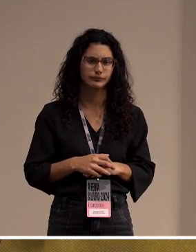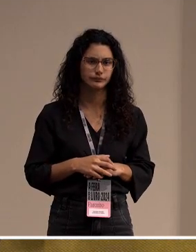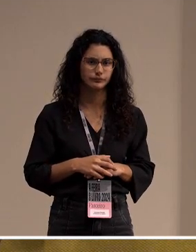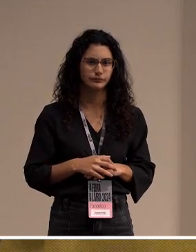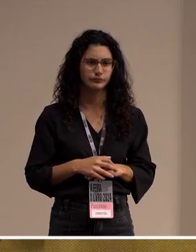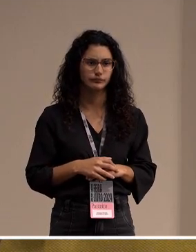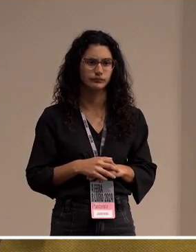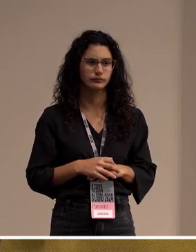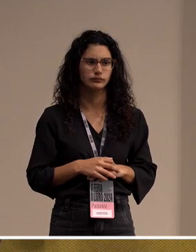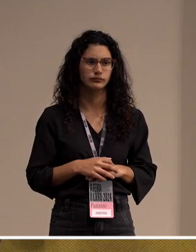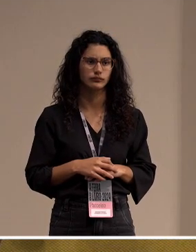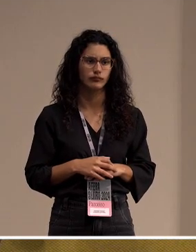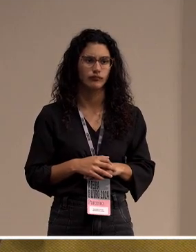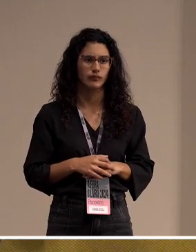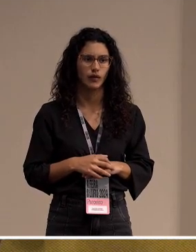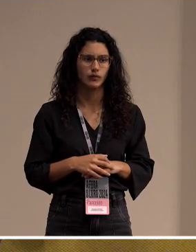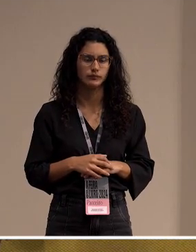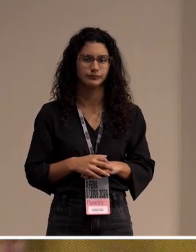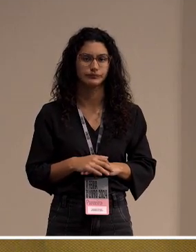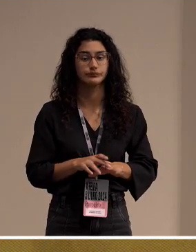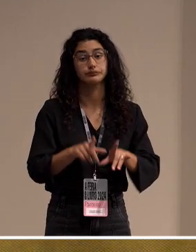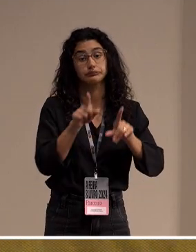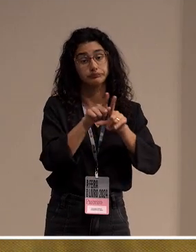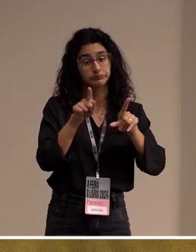I will add that I went on a